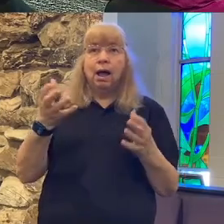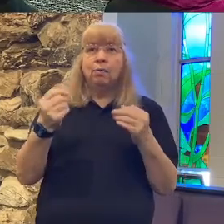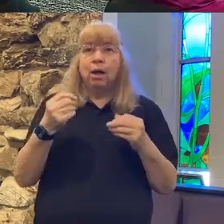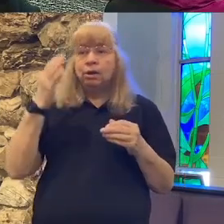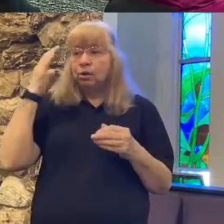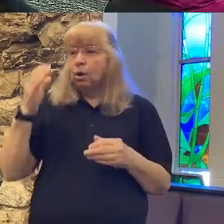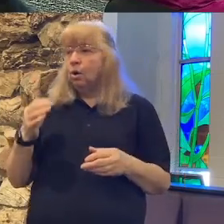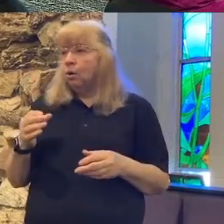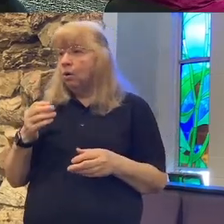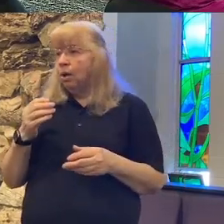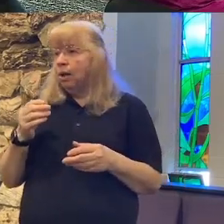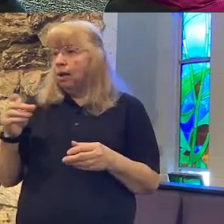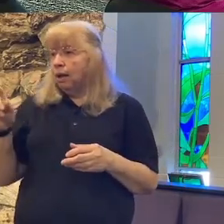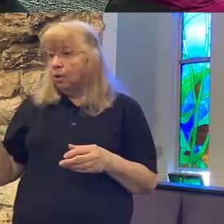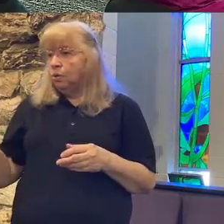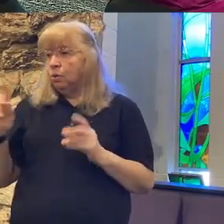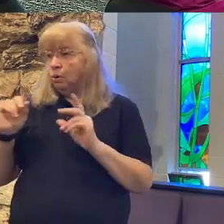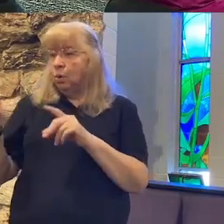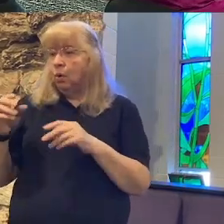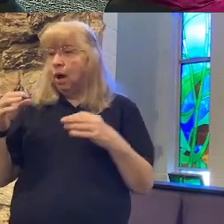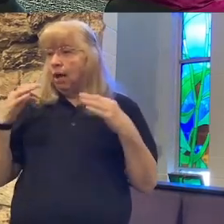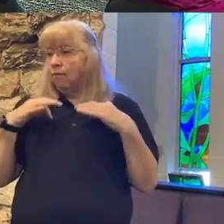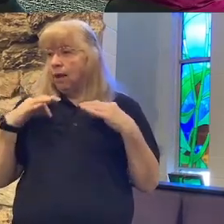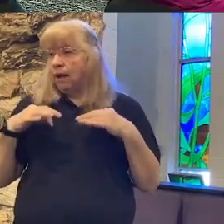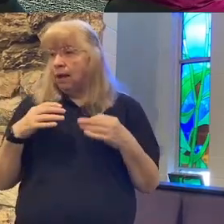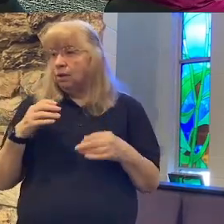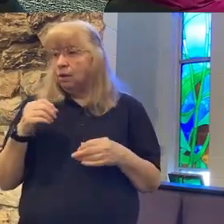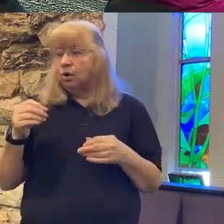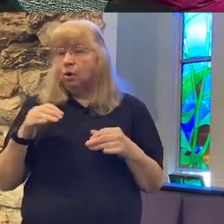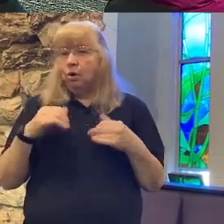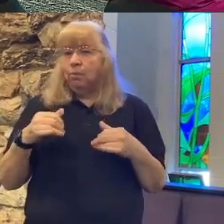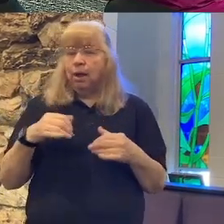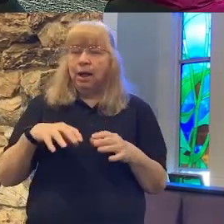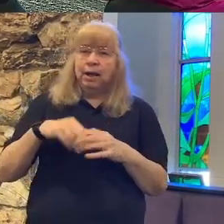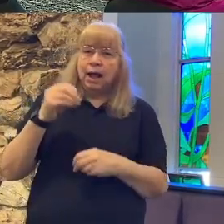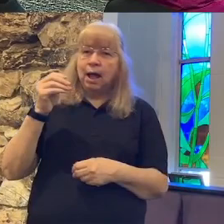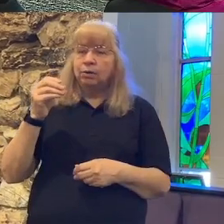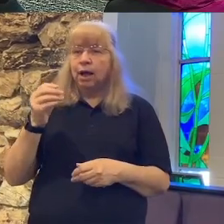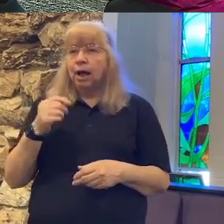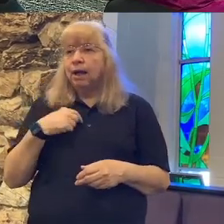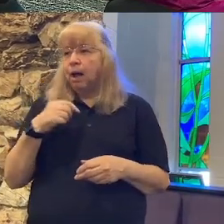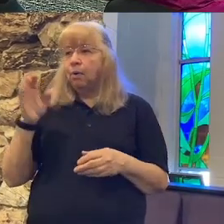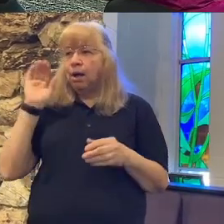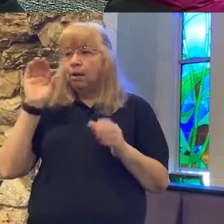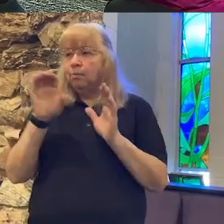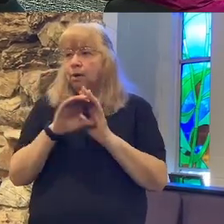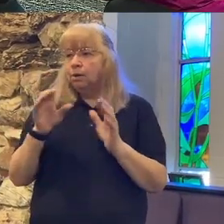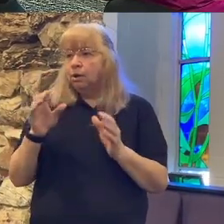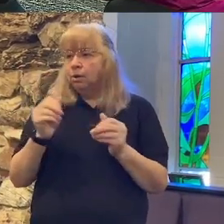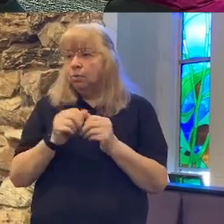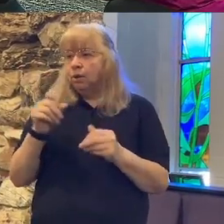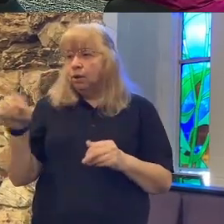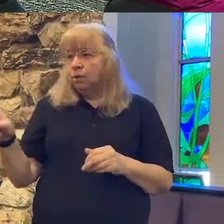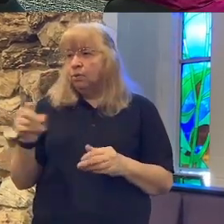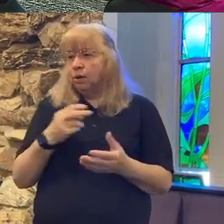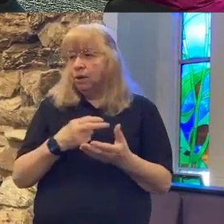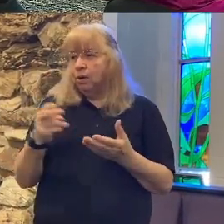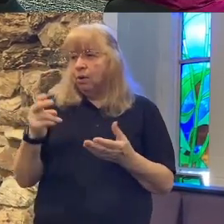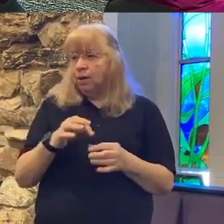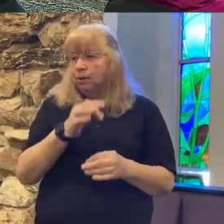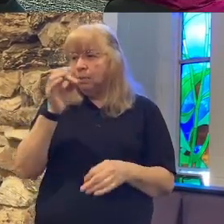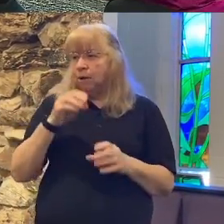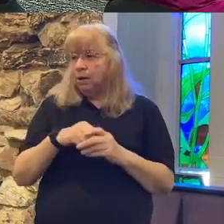Nevaeh, when you go on vacation, and where you're playing outside, I want a picture of you with that Holy Spirit in your hand,